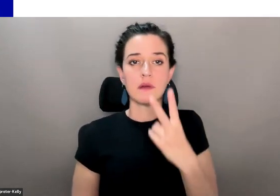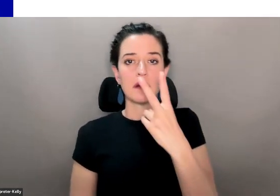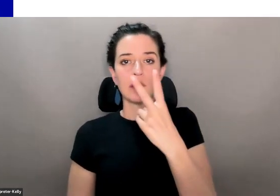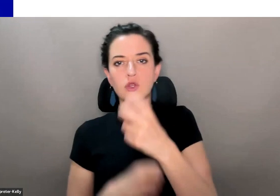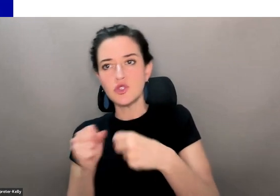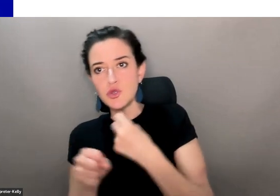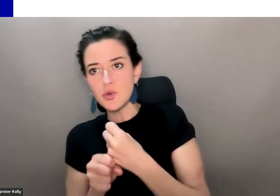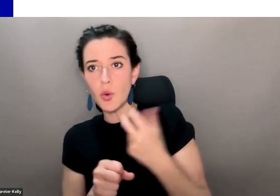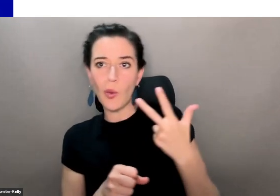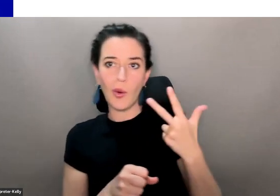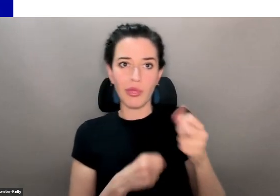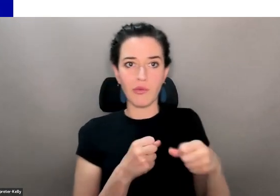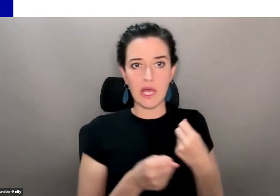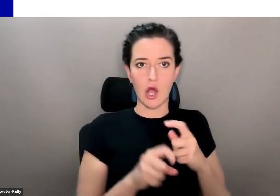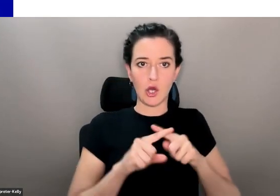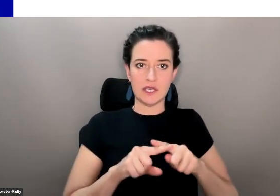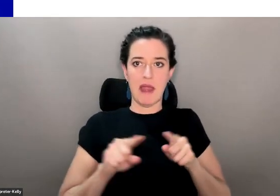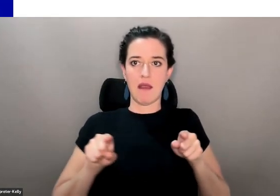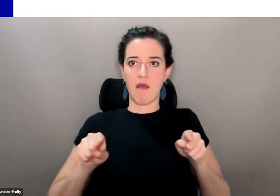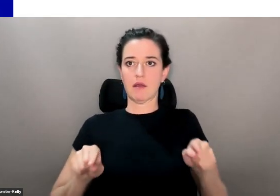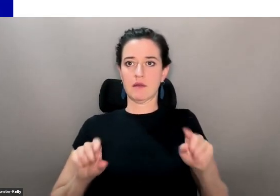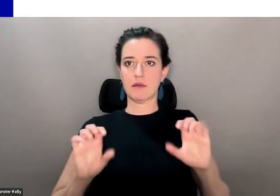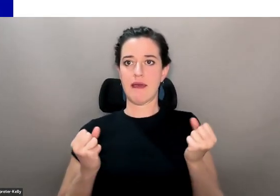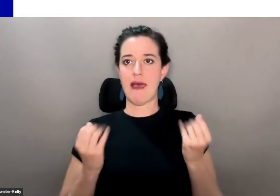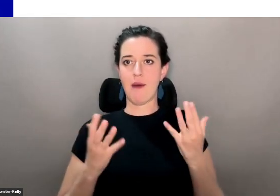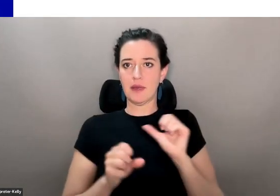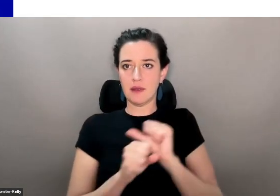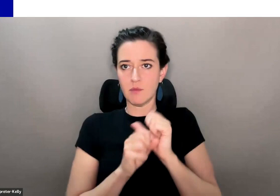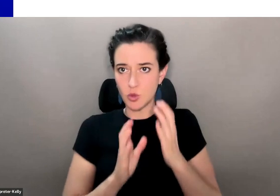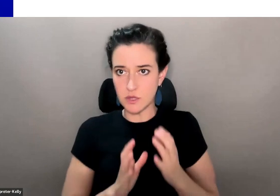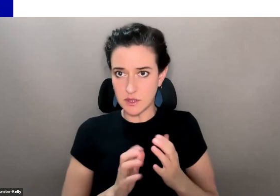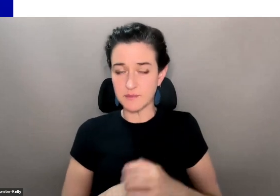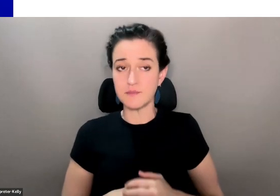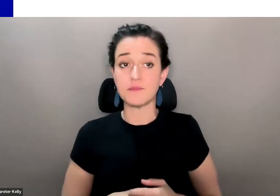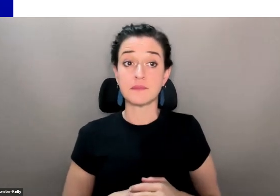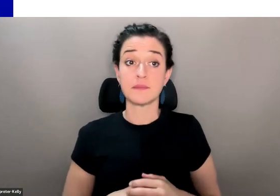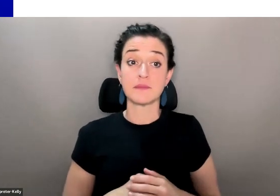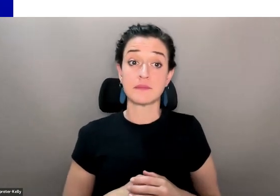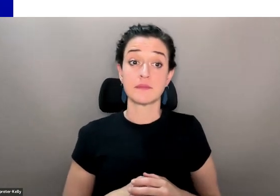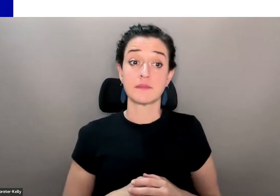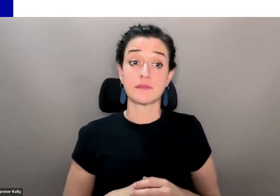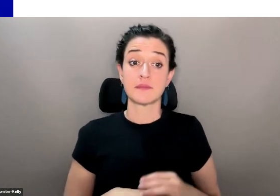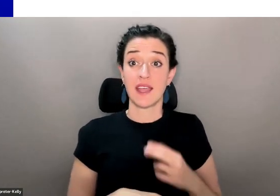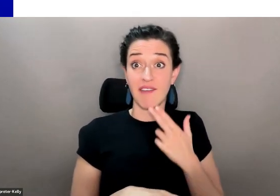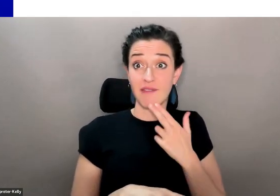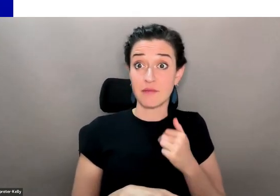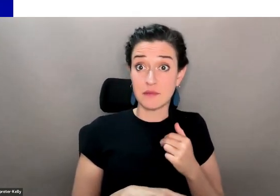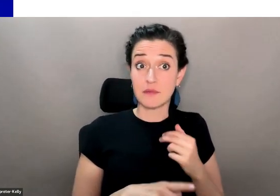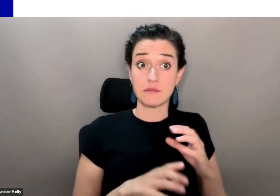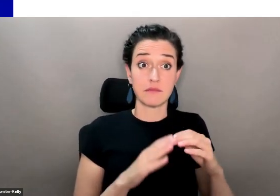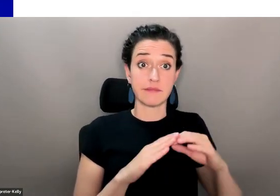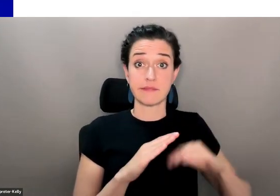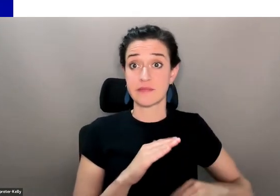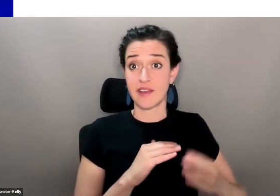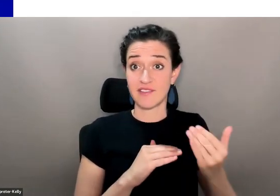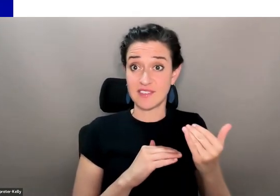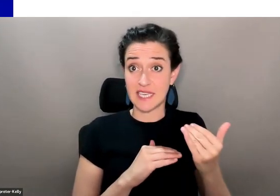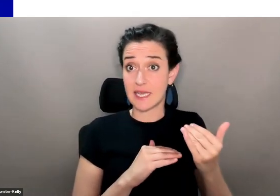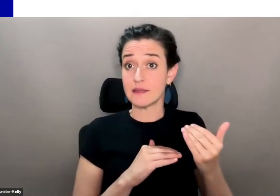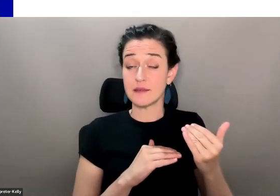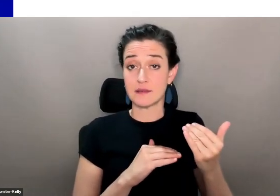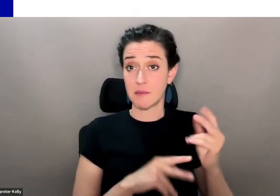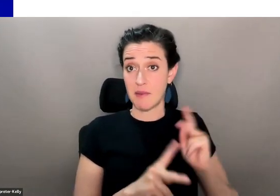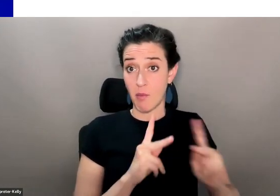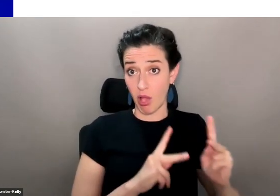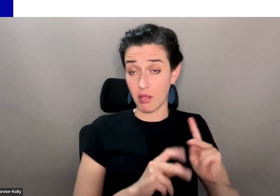on the size of the recipient. If you're a smaller recipient, meaning you have 15 or fewer employees, you have